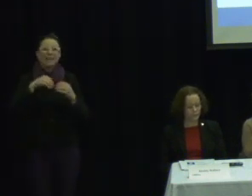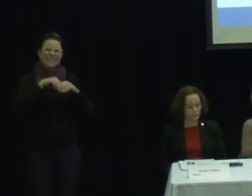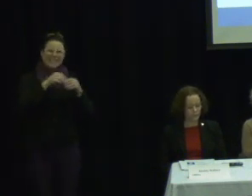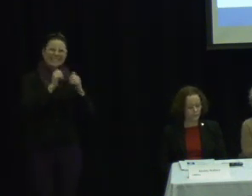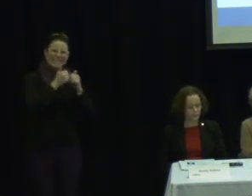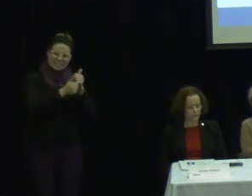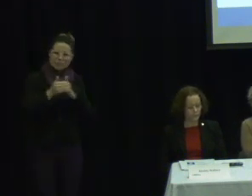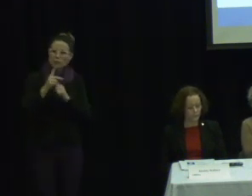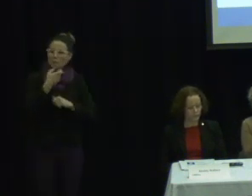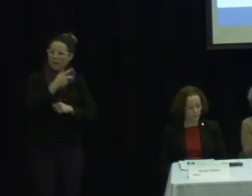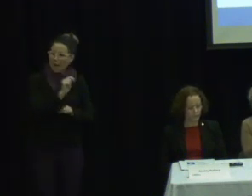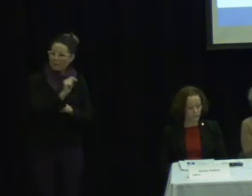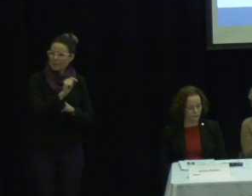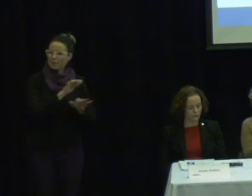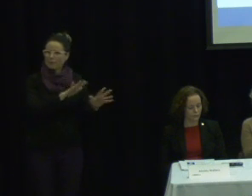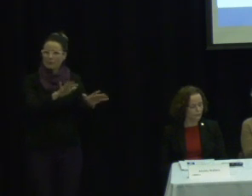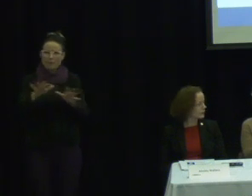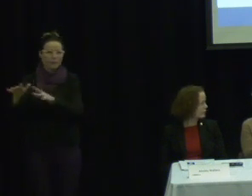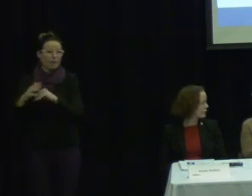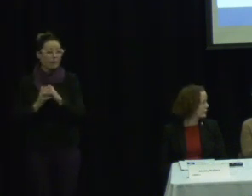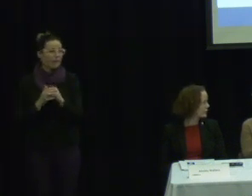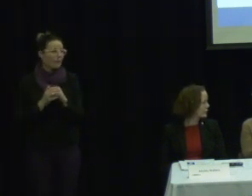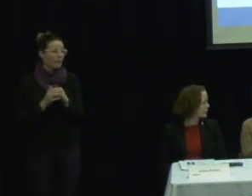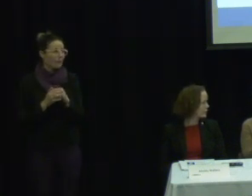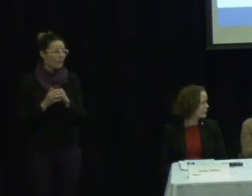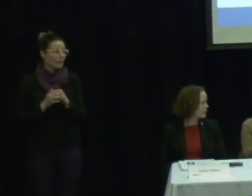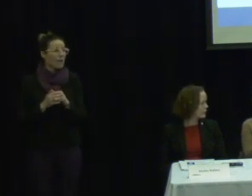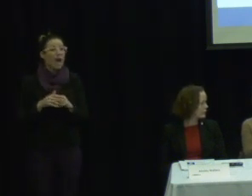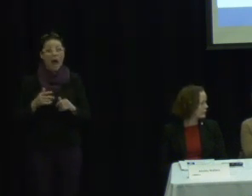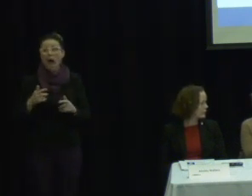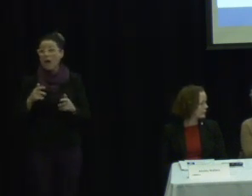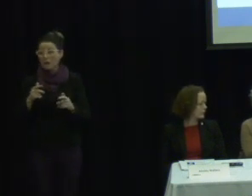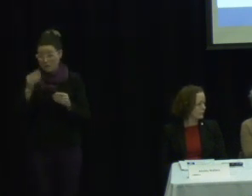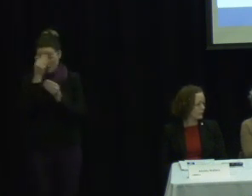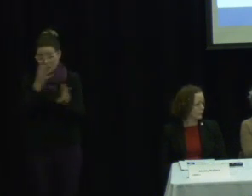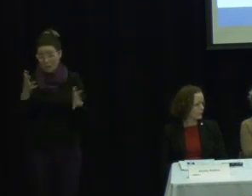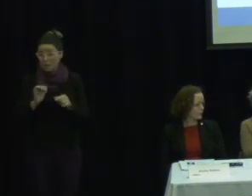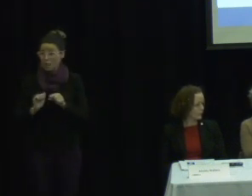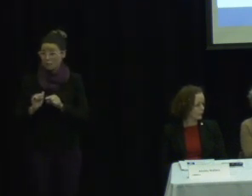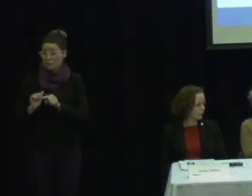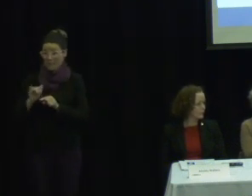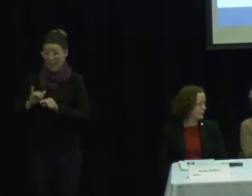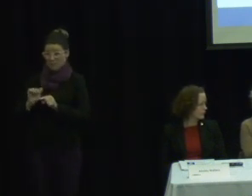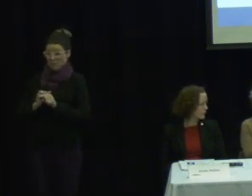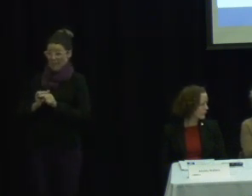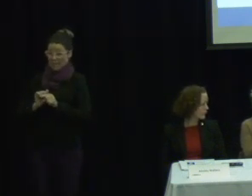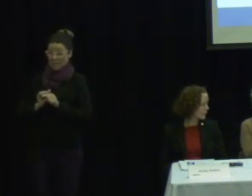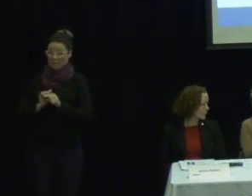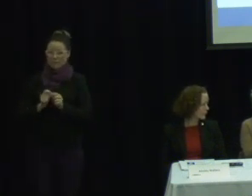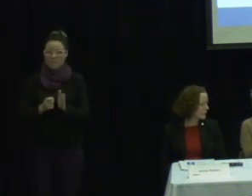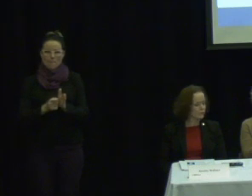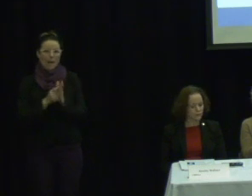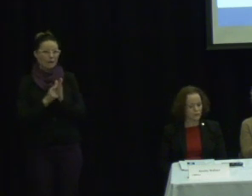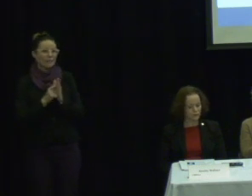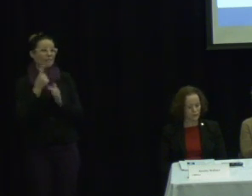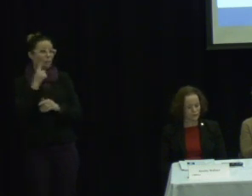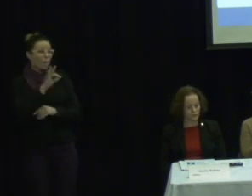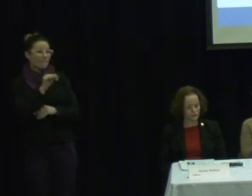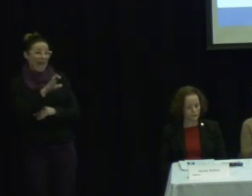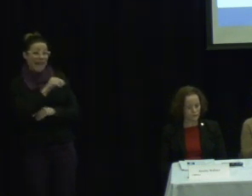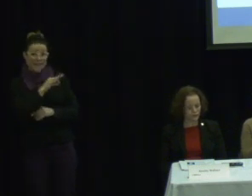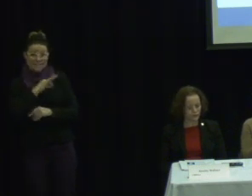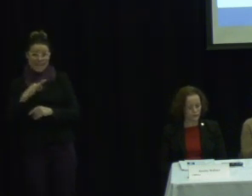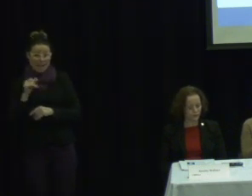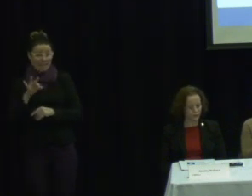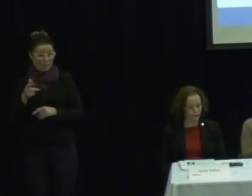working with. And I'll just repeat, because I think it's important, that those trainings were mandatory for faculty and staff if they